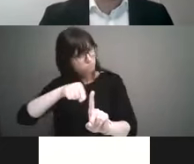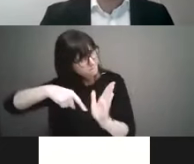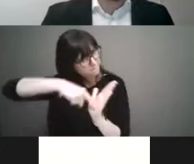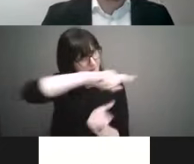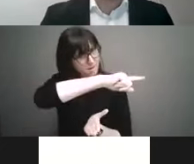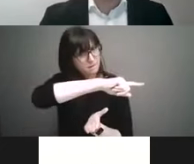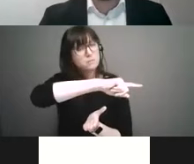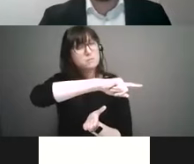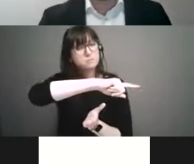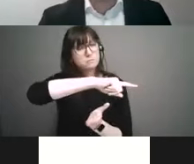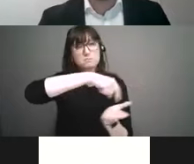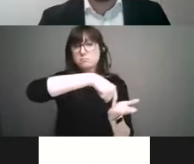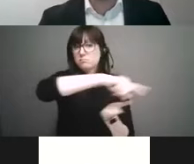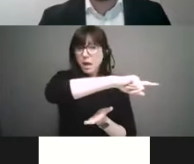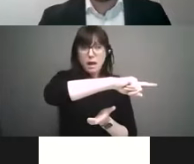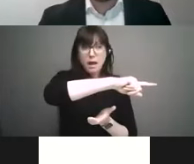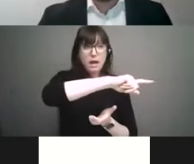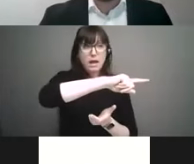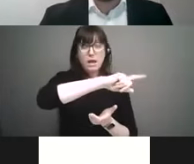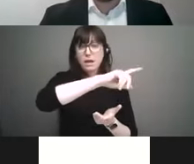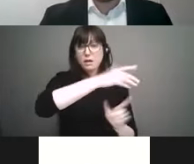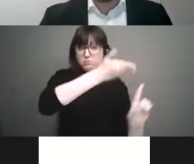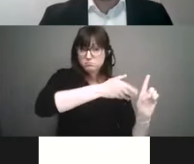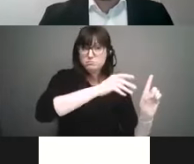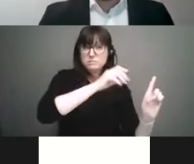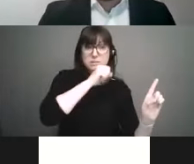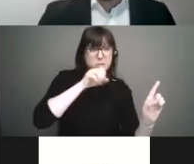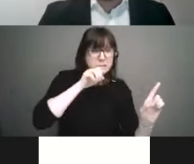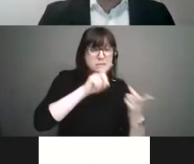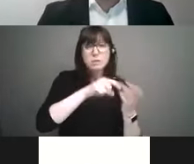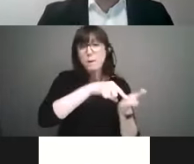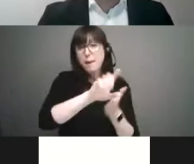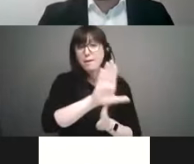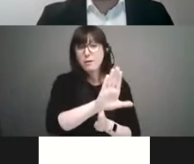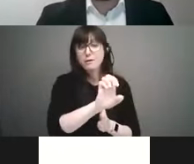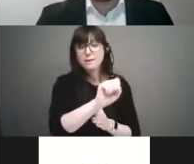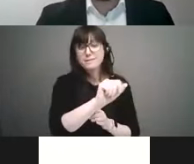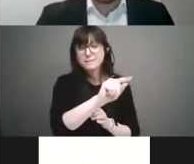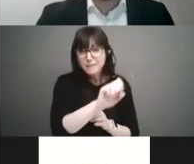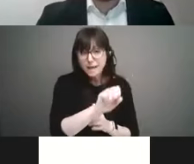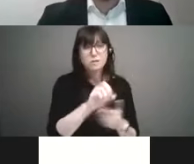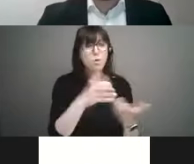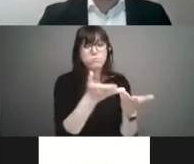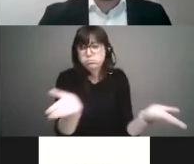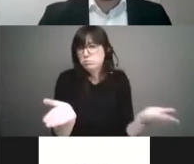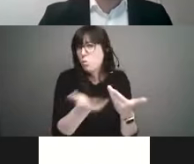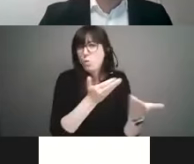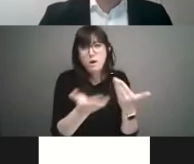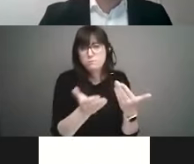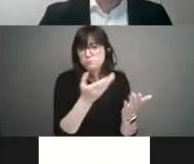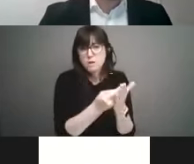either to the grantor or to their estate, or to wherever those funds ought to have